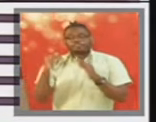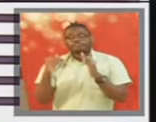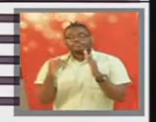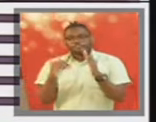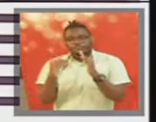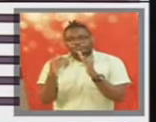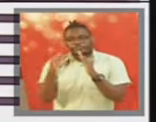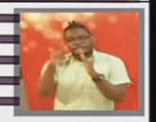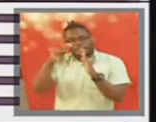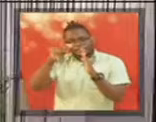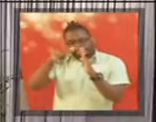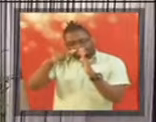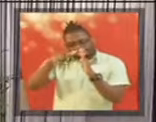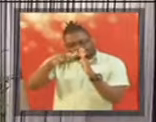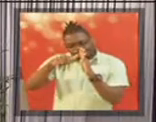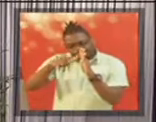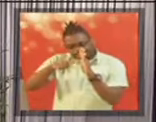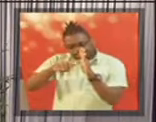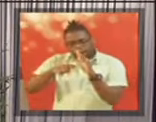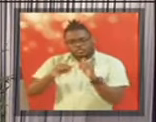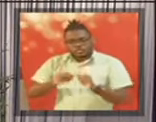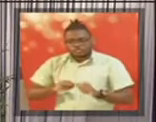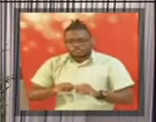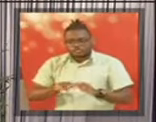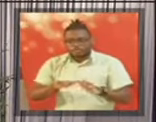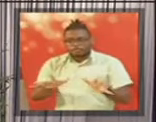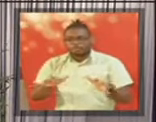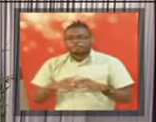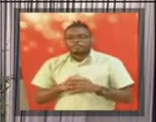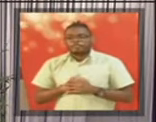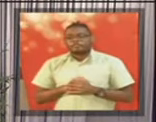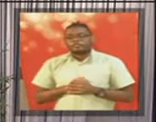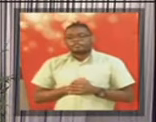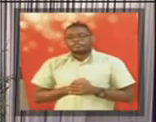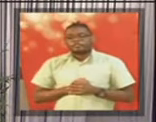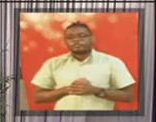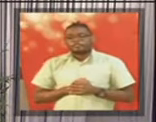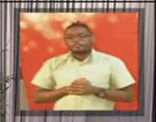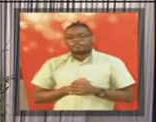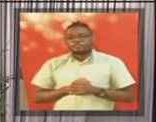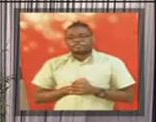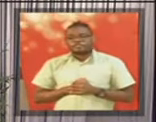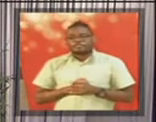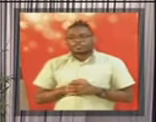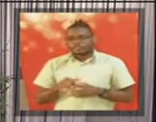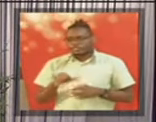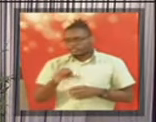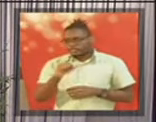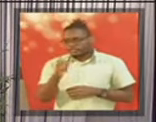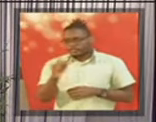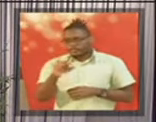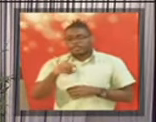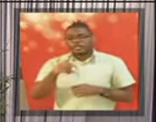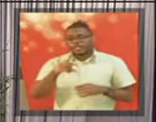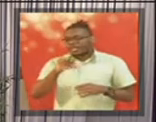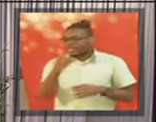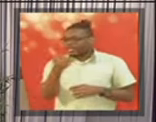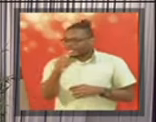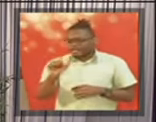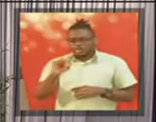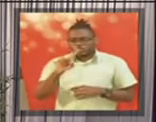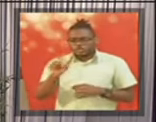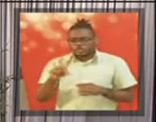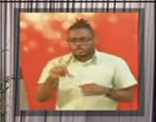community. Thank you, Dr. Hines. And now a repeat question from 91.9, please.